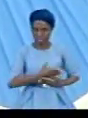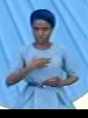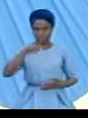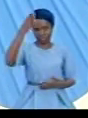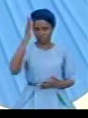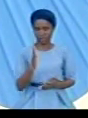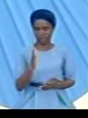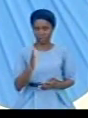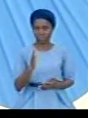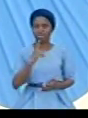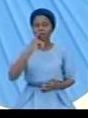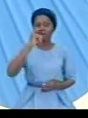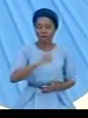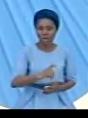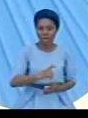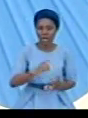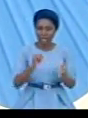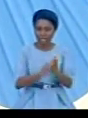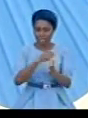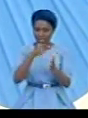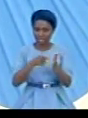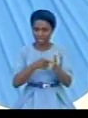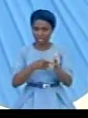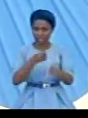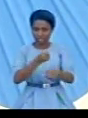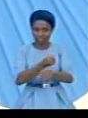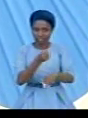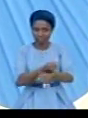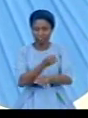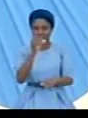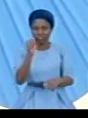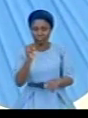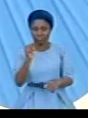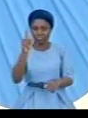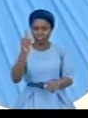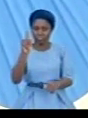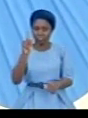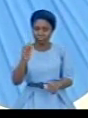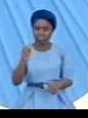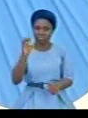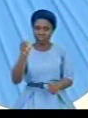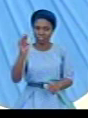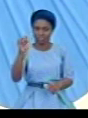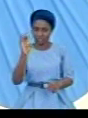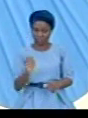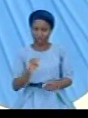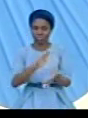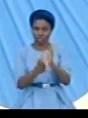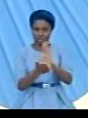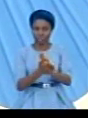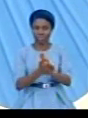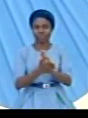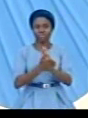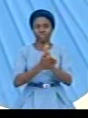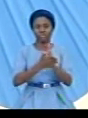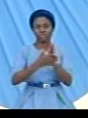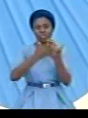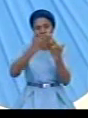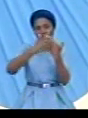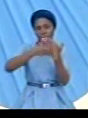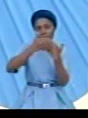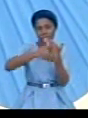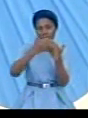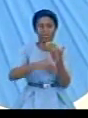stones be made bread. Look at the answer. Look at the victory. Look at the triumph. Look at